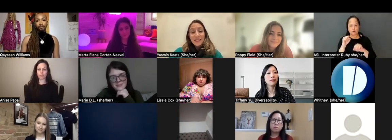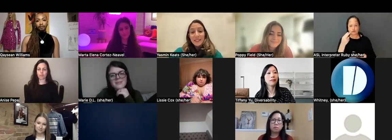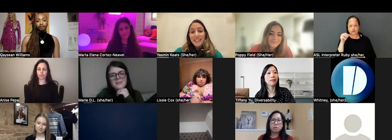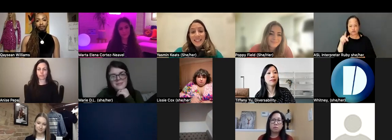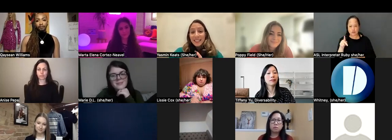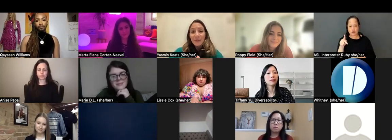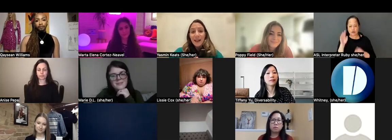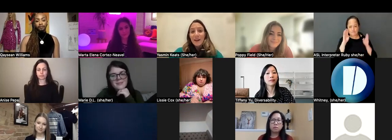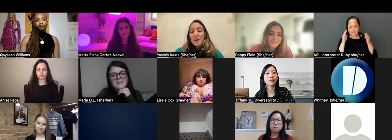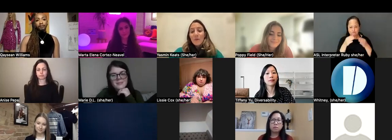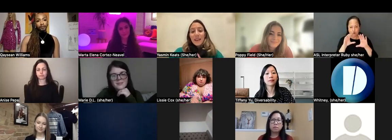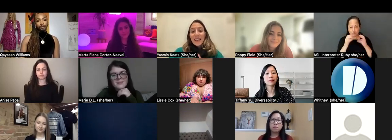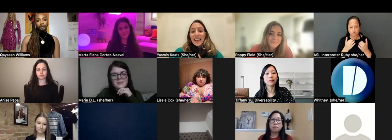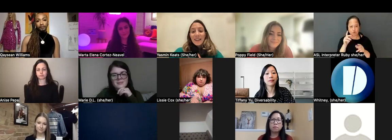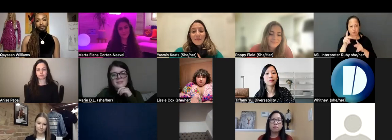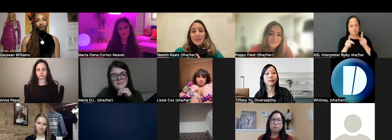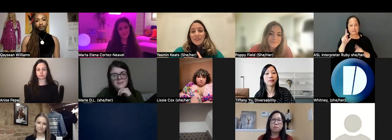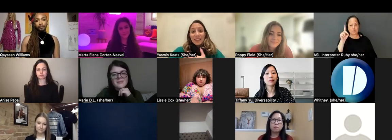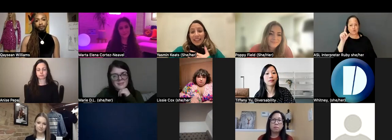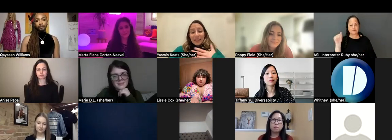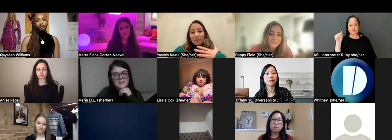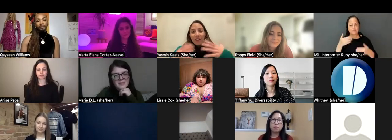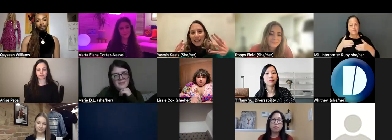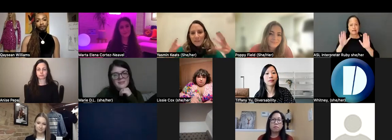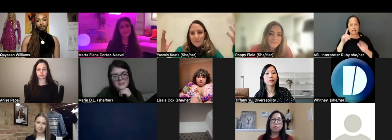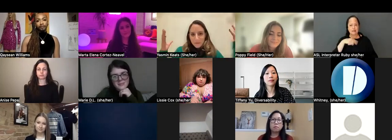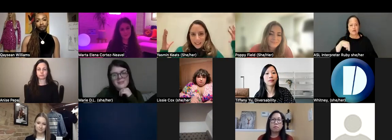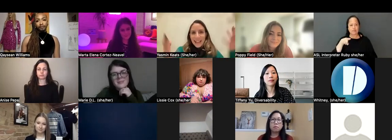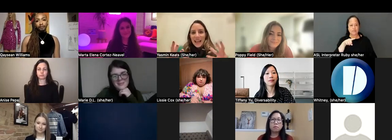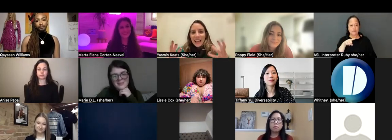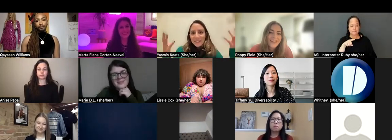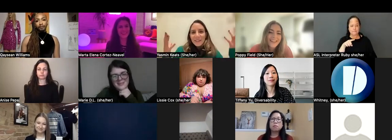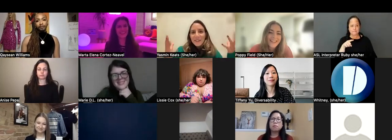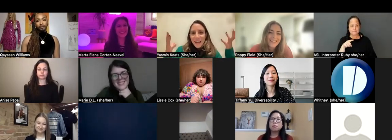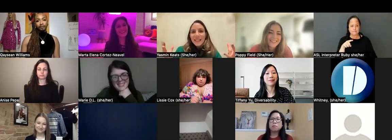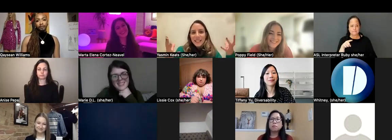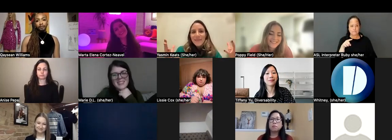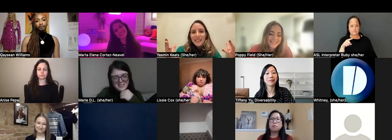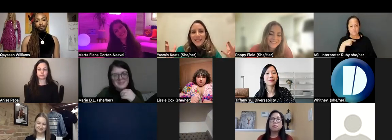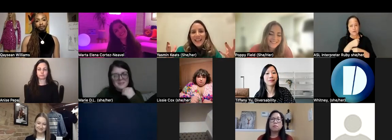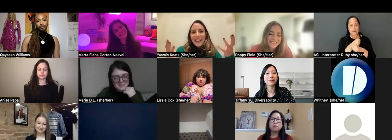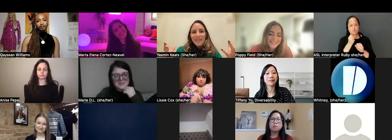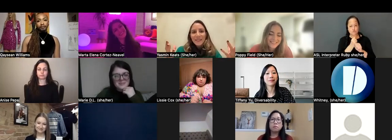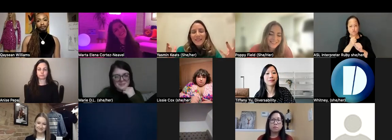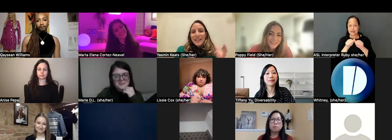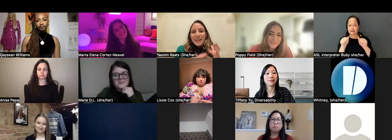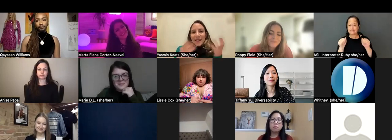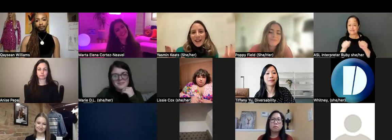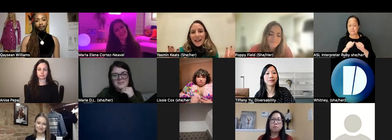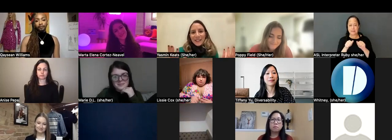with disabilities, where we allow them to not allow them, we create this space that